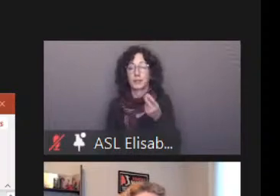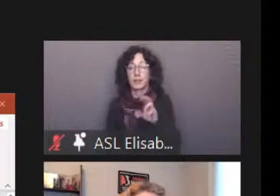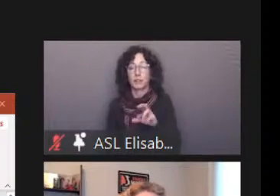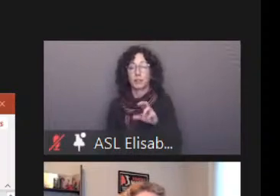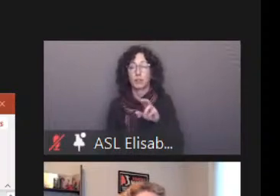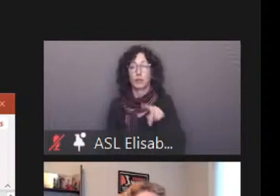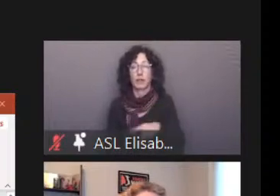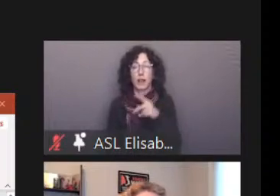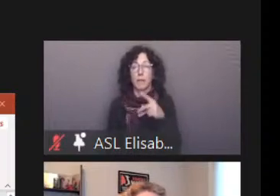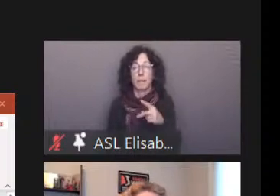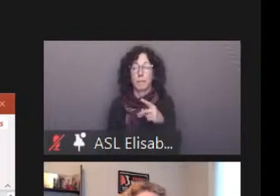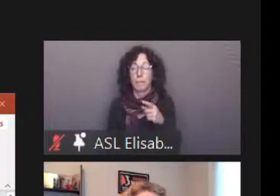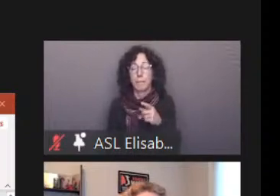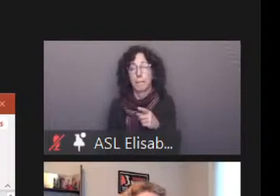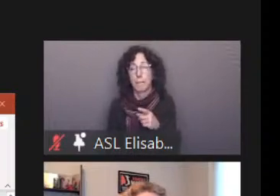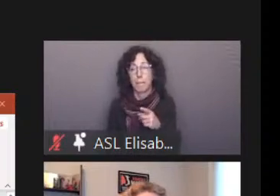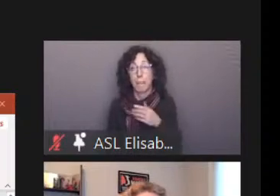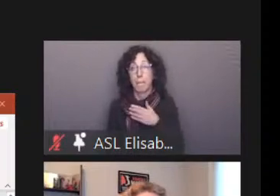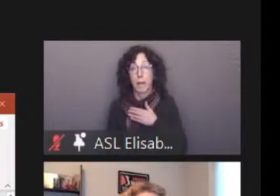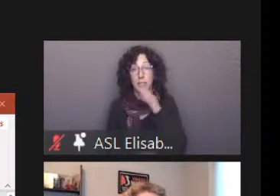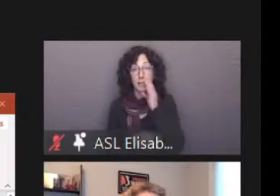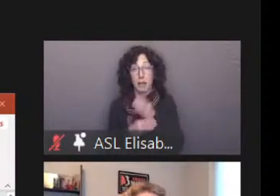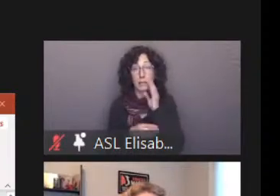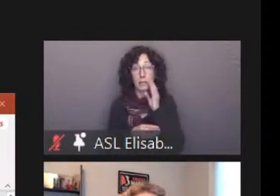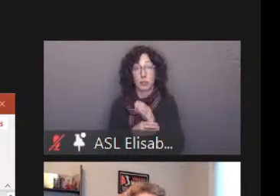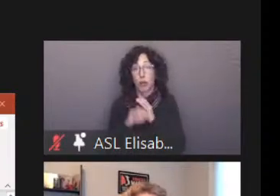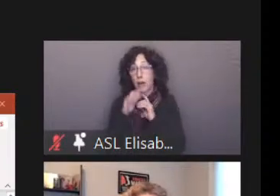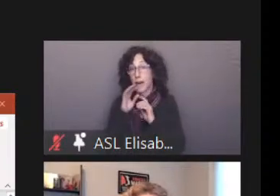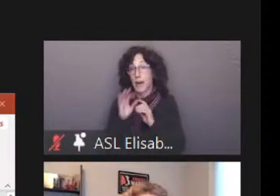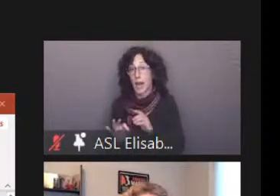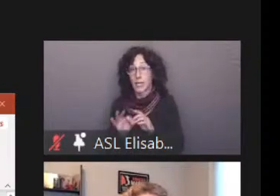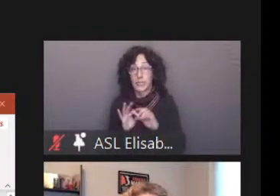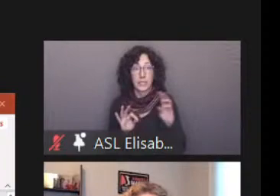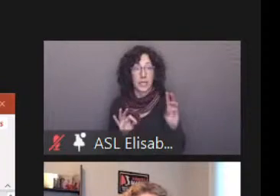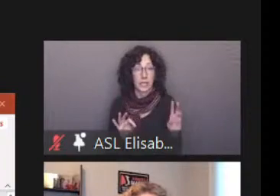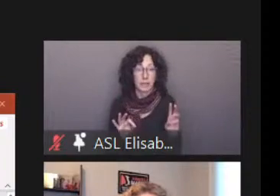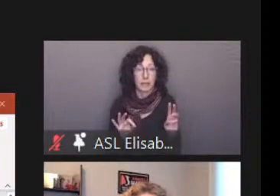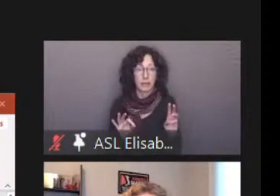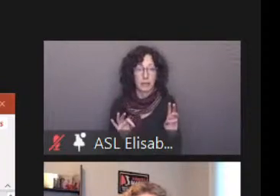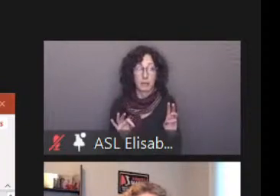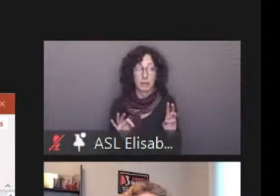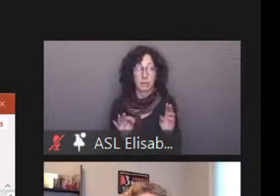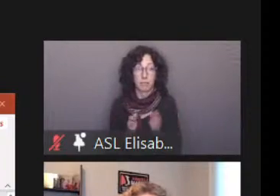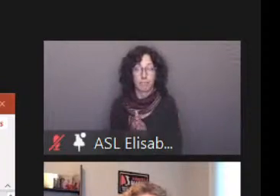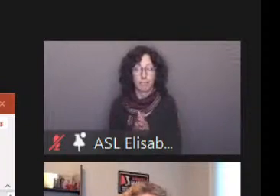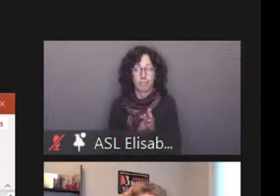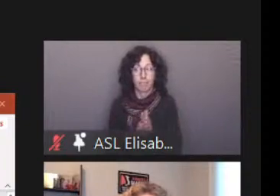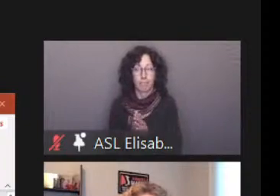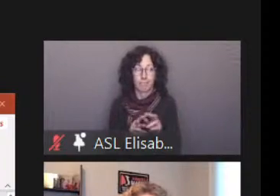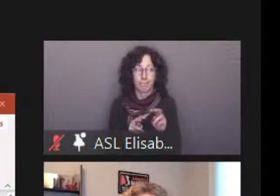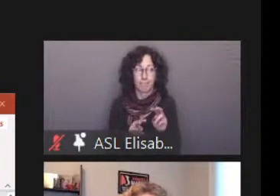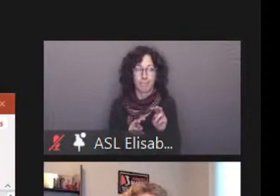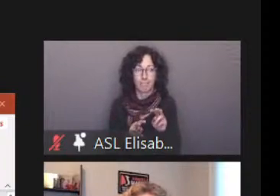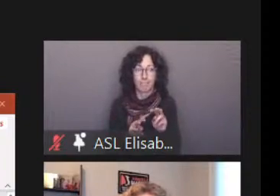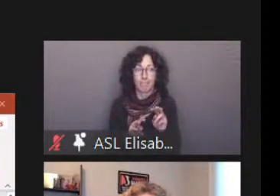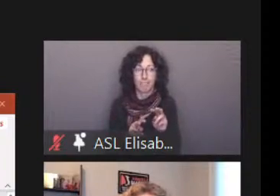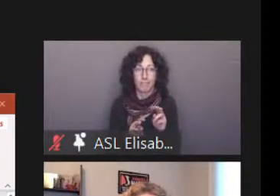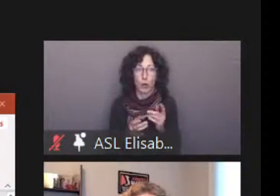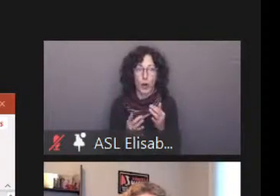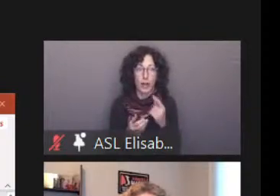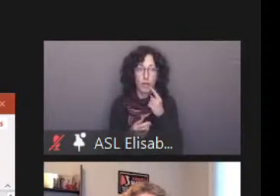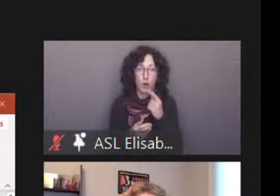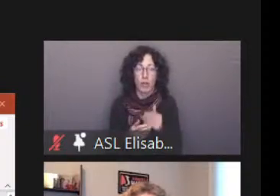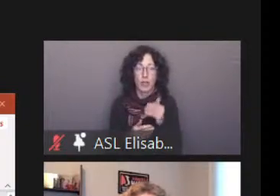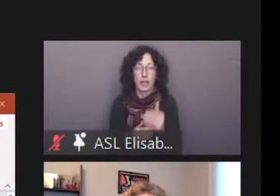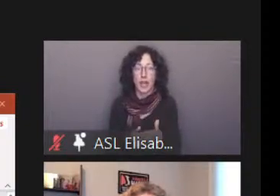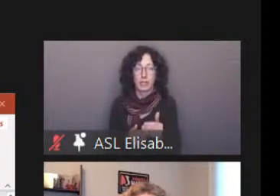And for me, my sons are 9 and 6, so I am anxiously awaiting the next round of approvals. And